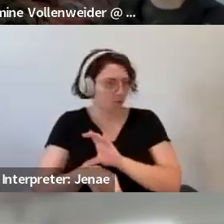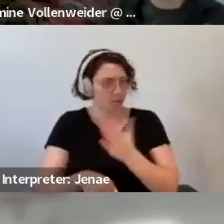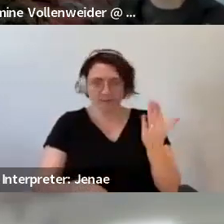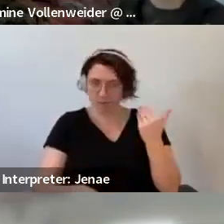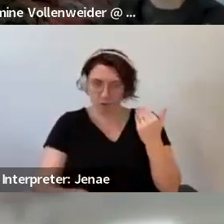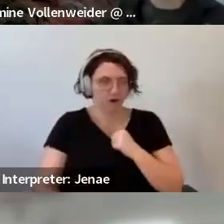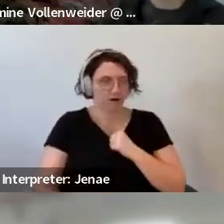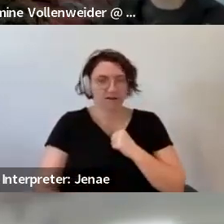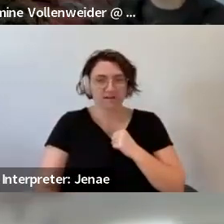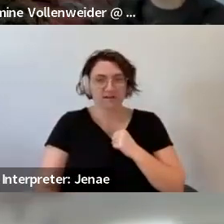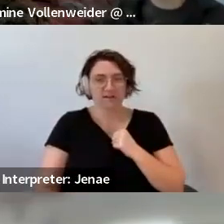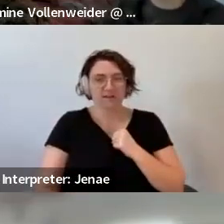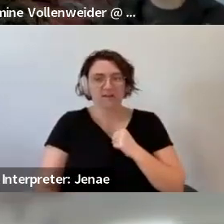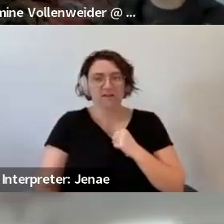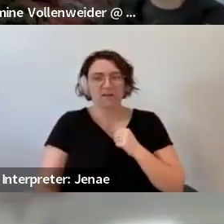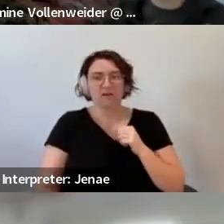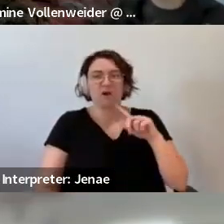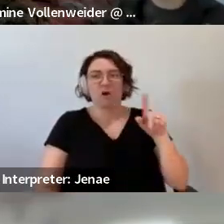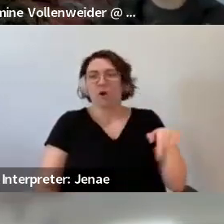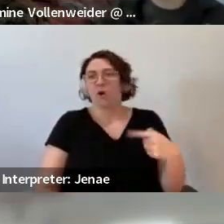they've only have had admiration